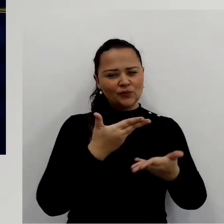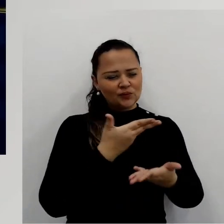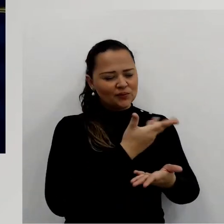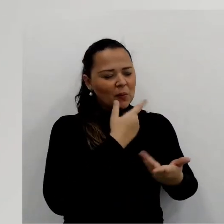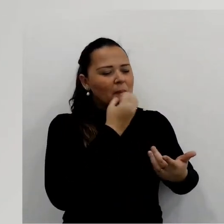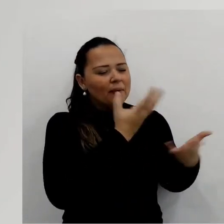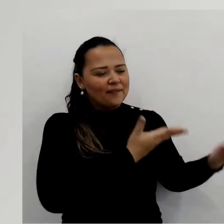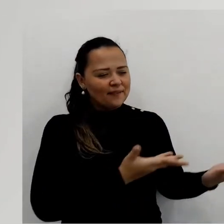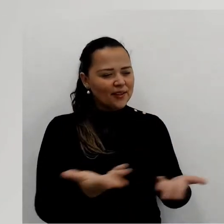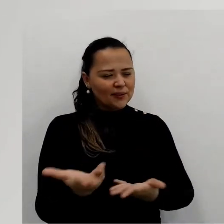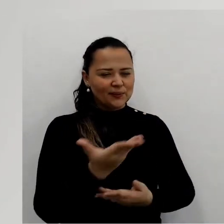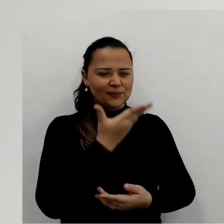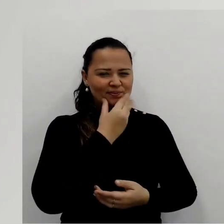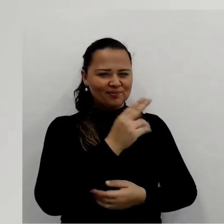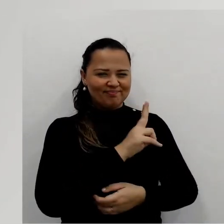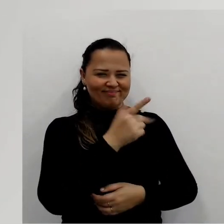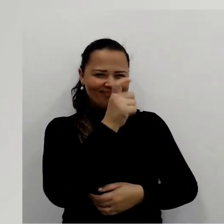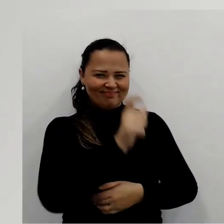welcome.